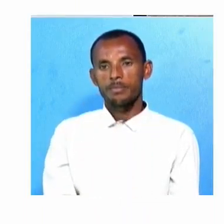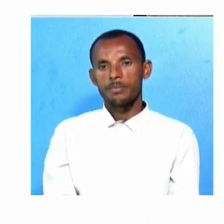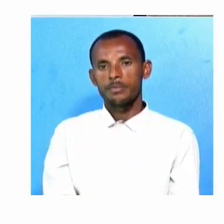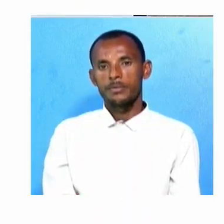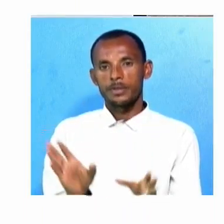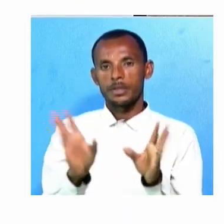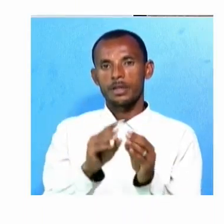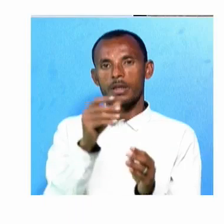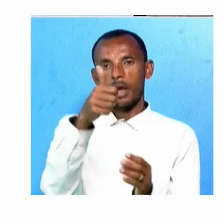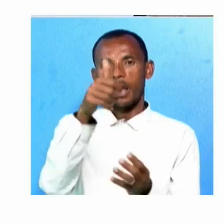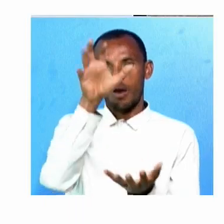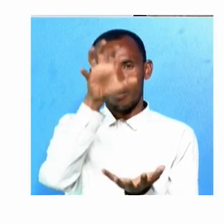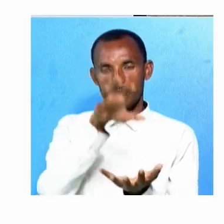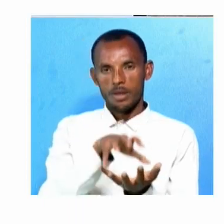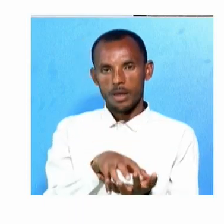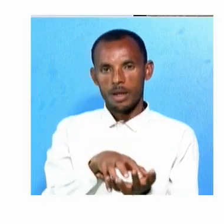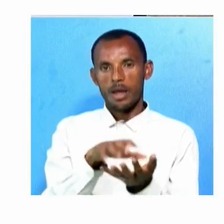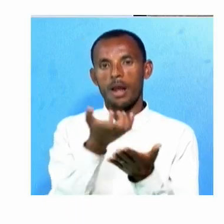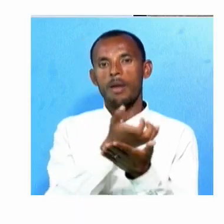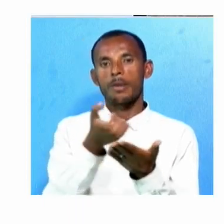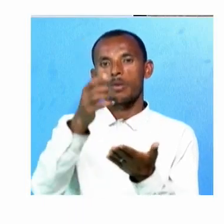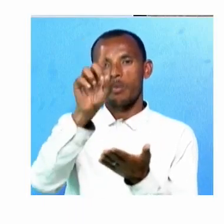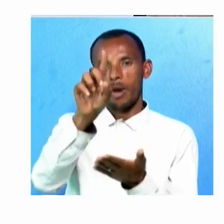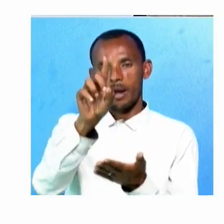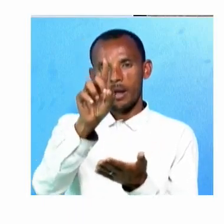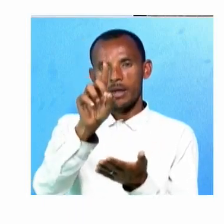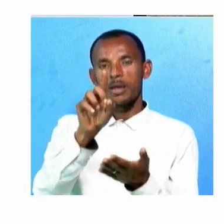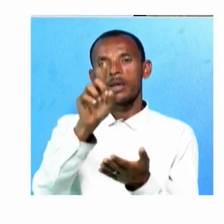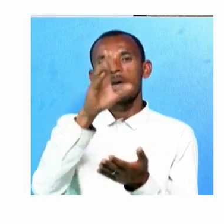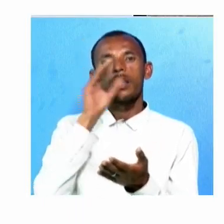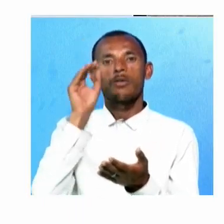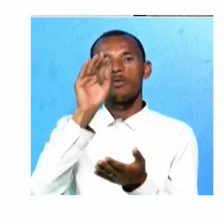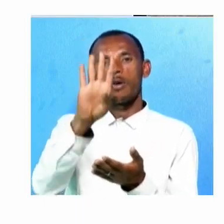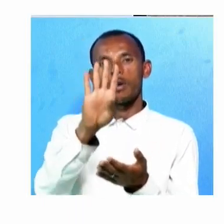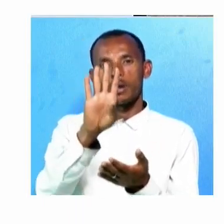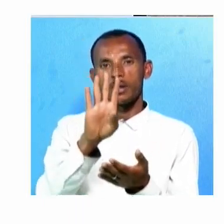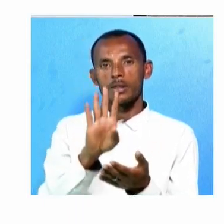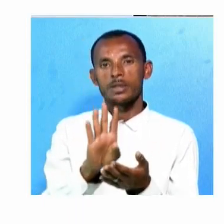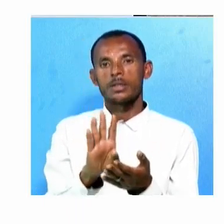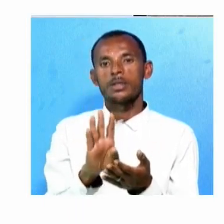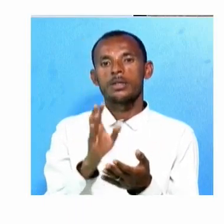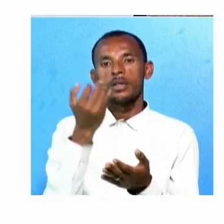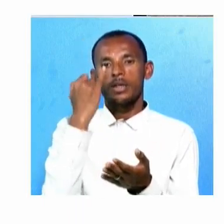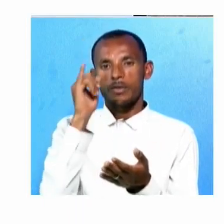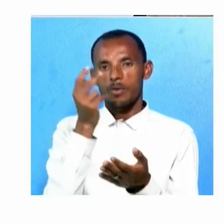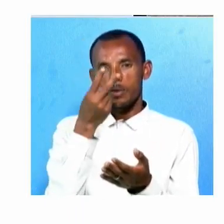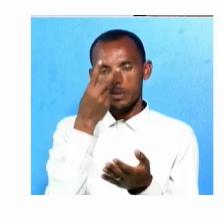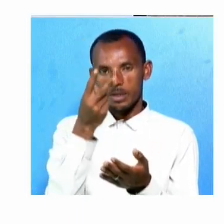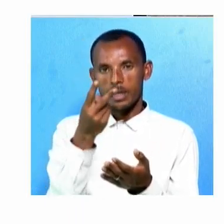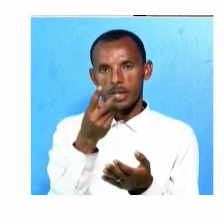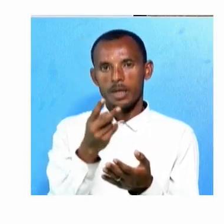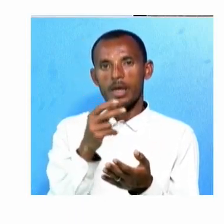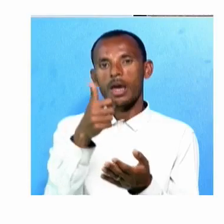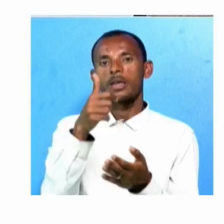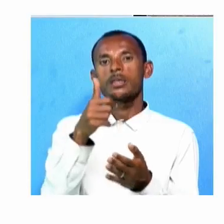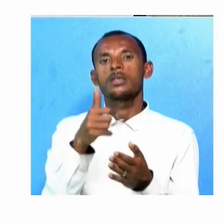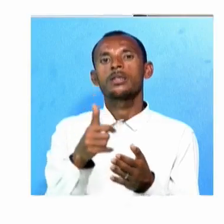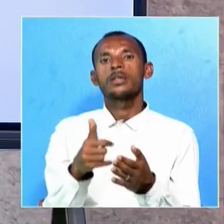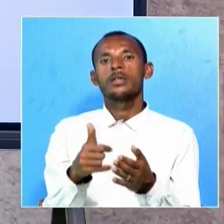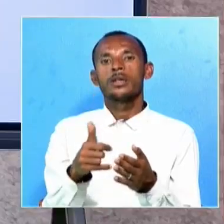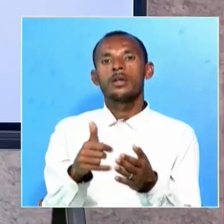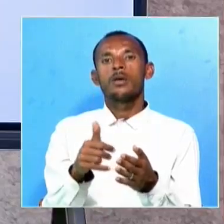set A contains the elements 1 and 4. So if you say like this, A is a proper subset of